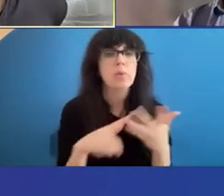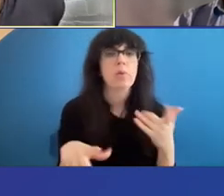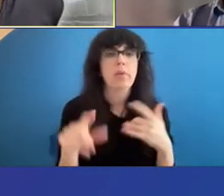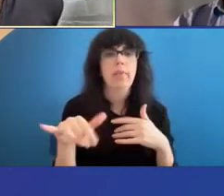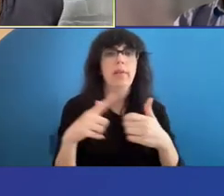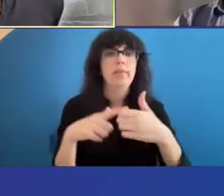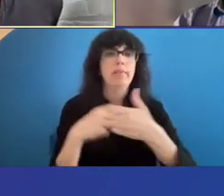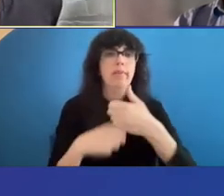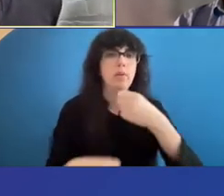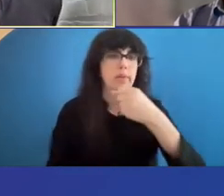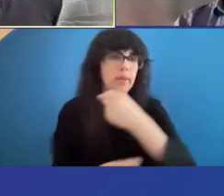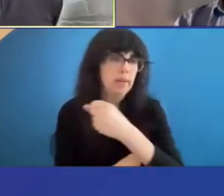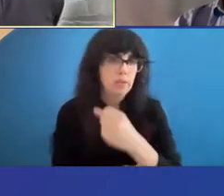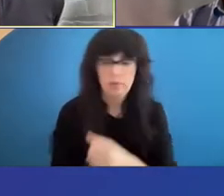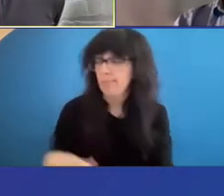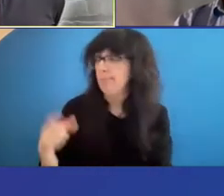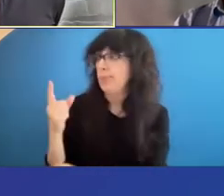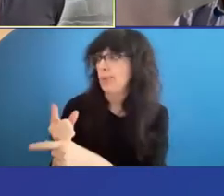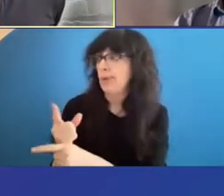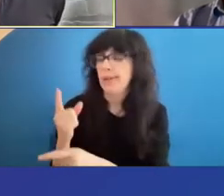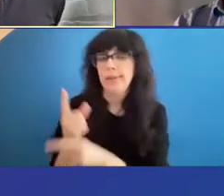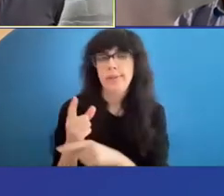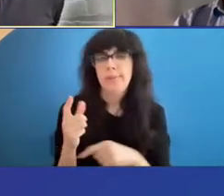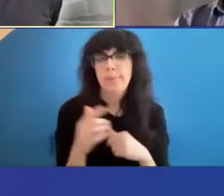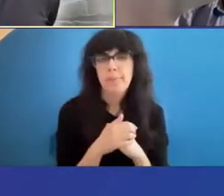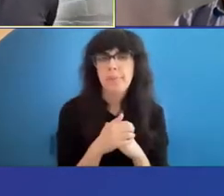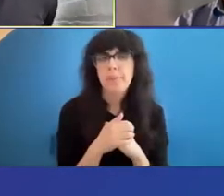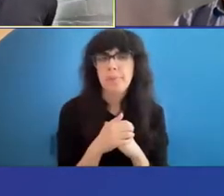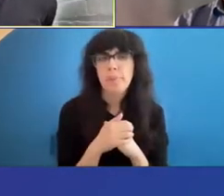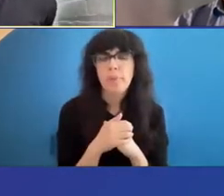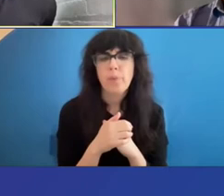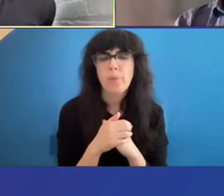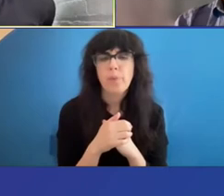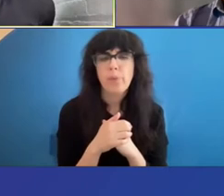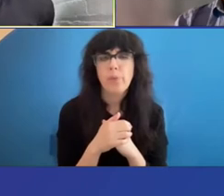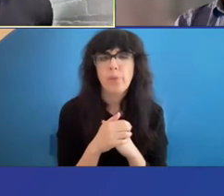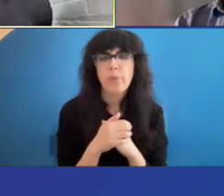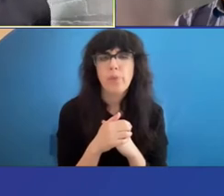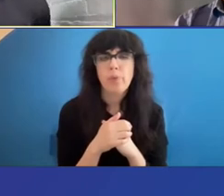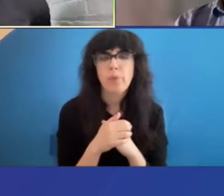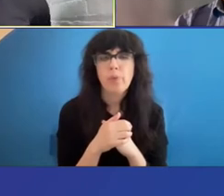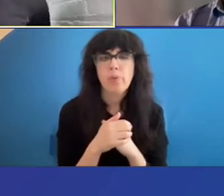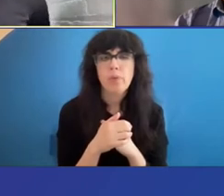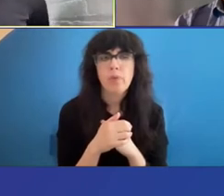foundational. Right. So why you know,